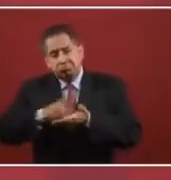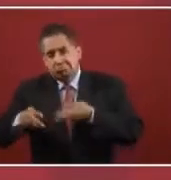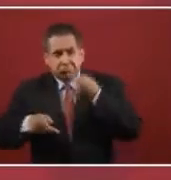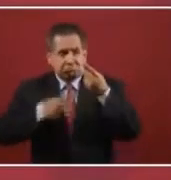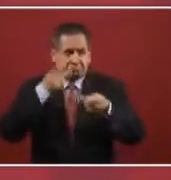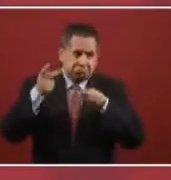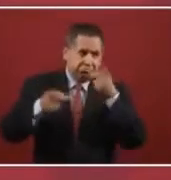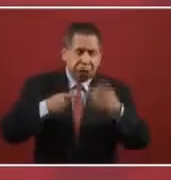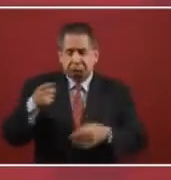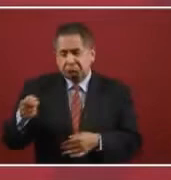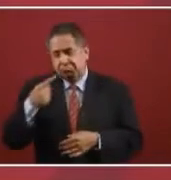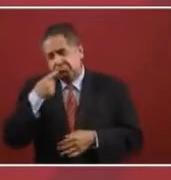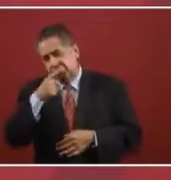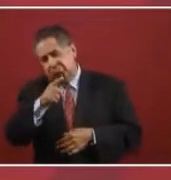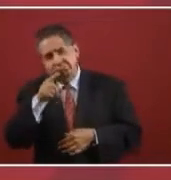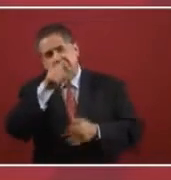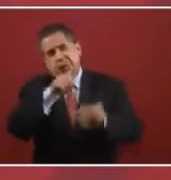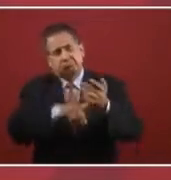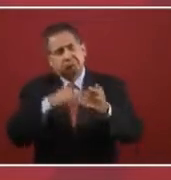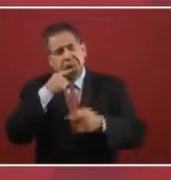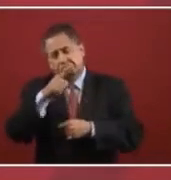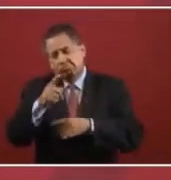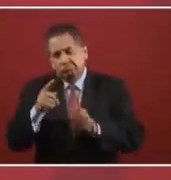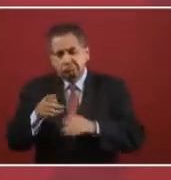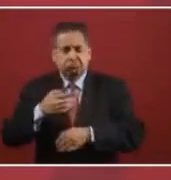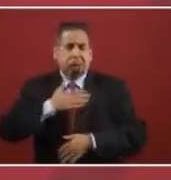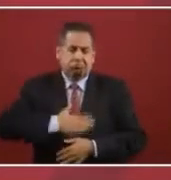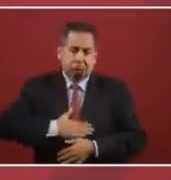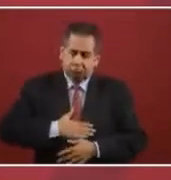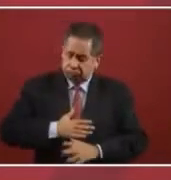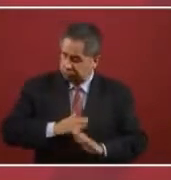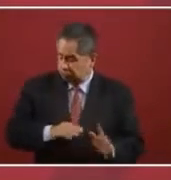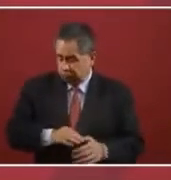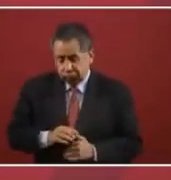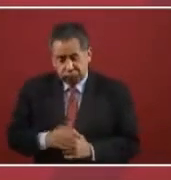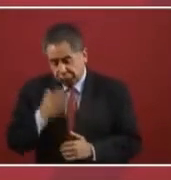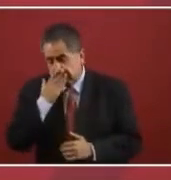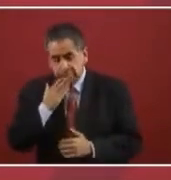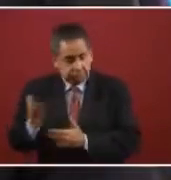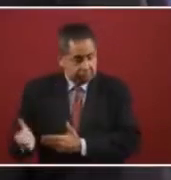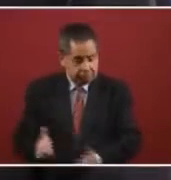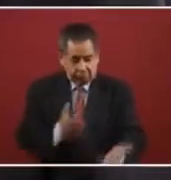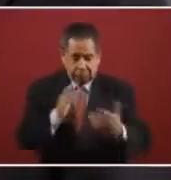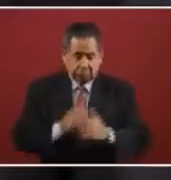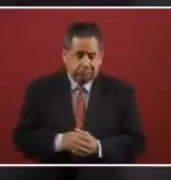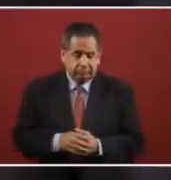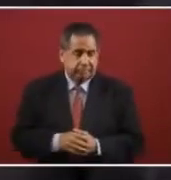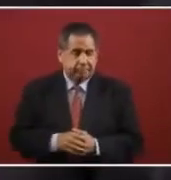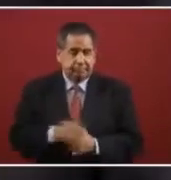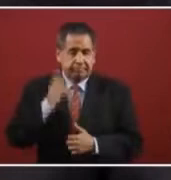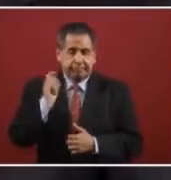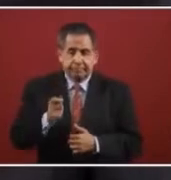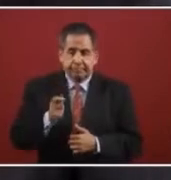their rights to go to the proper channels to look for justice, but it also